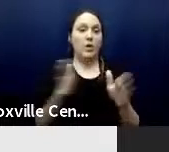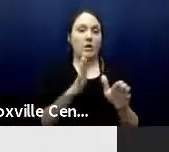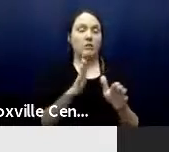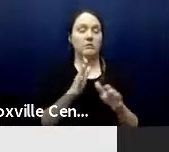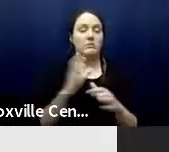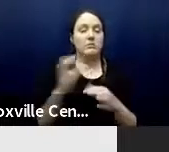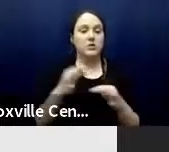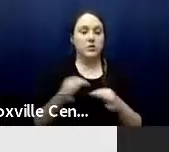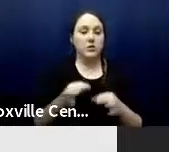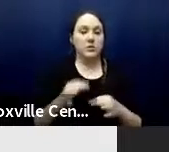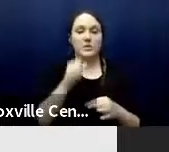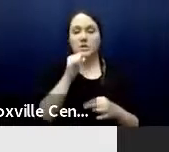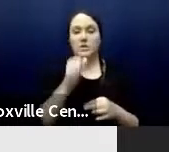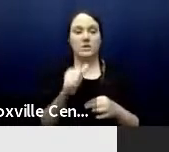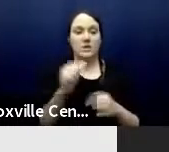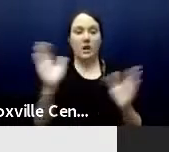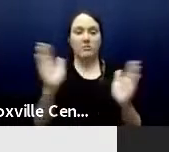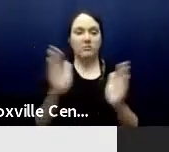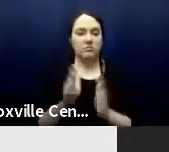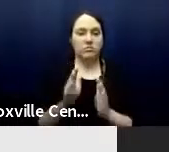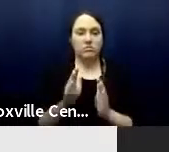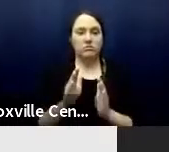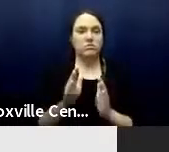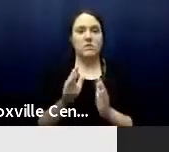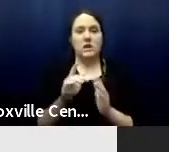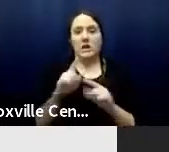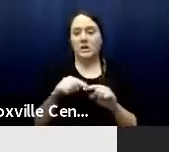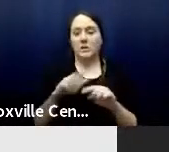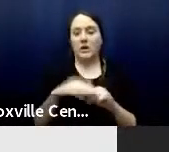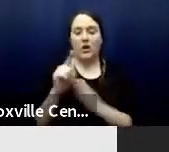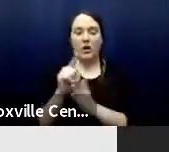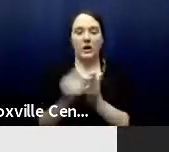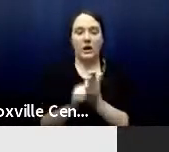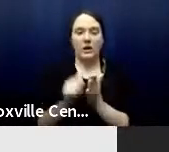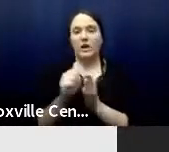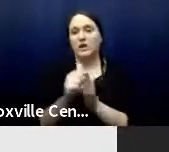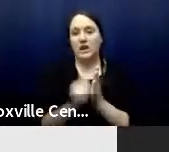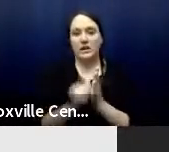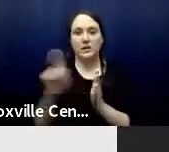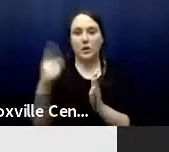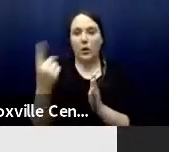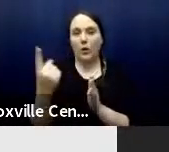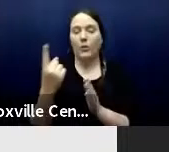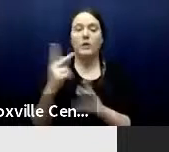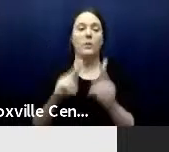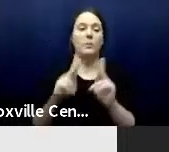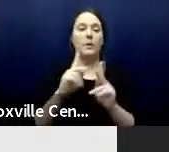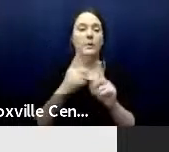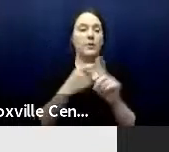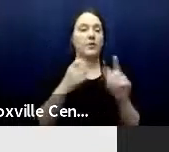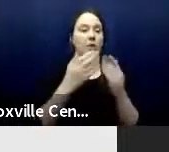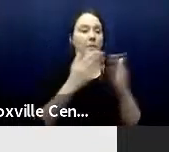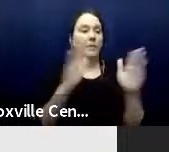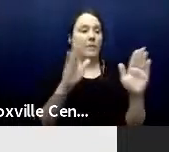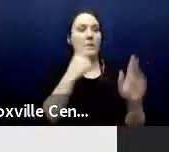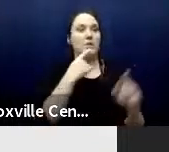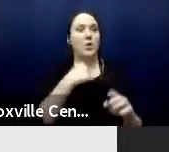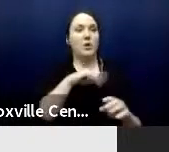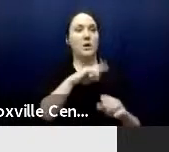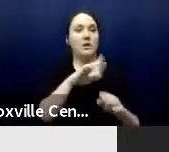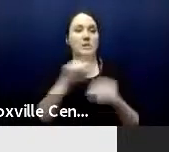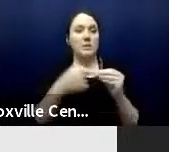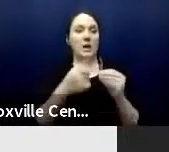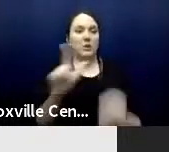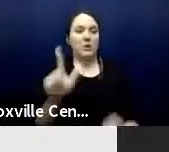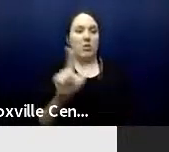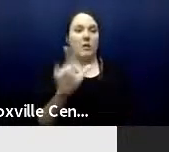description and not a narrow one based just on an agenda. So we get people in the public, like the nice lady who told us about the library. That was